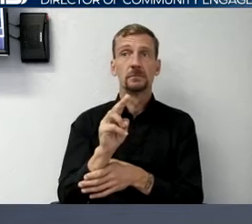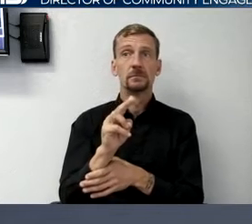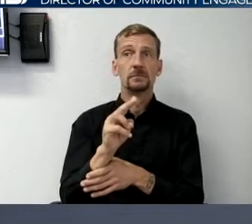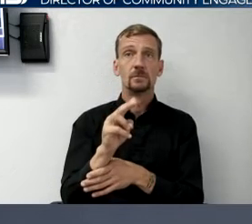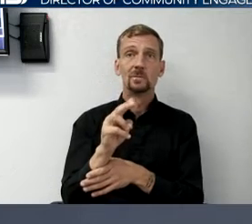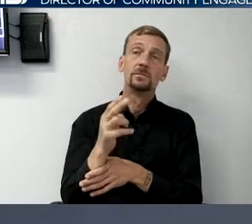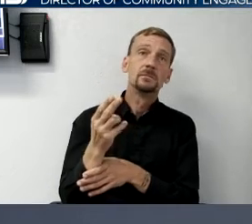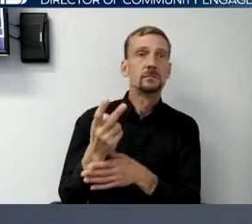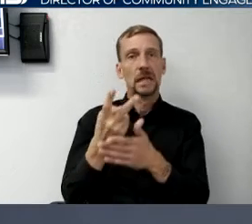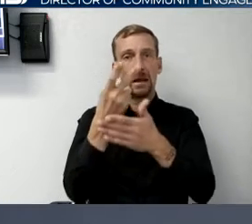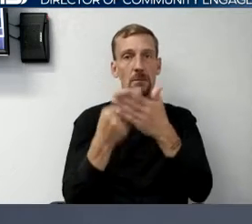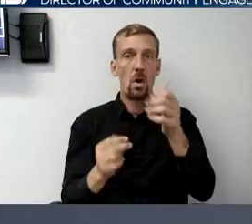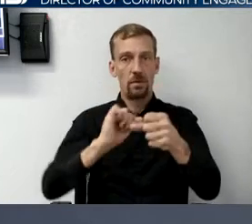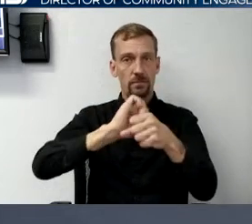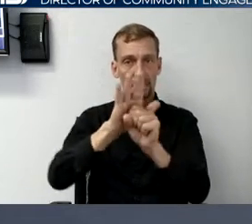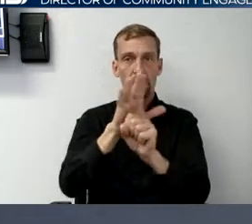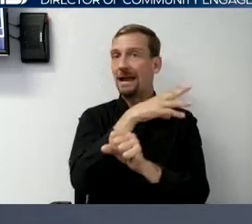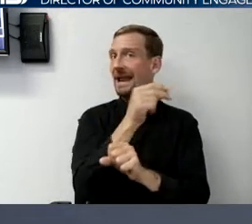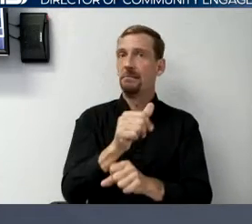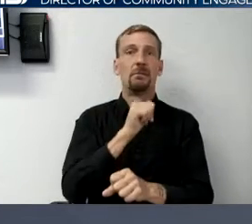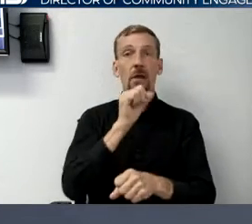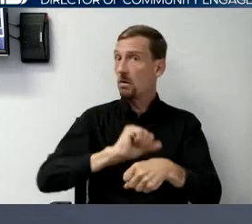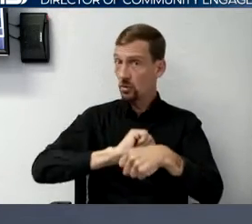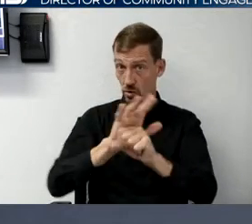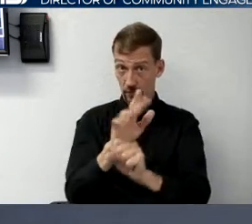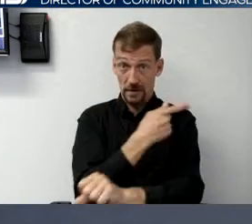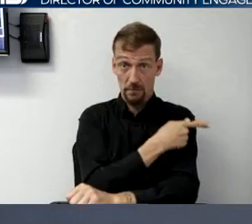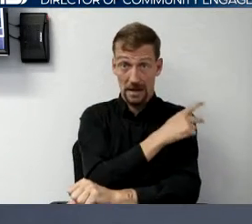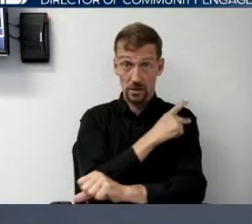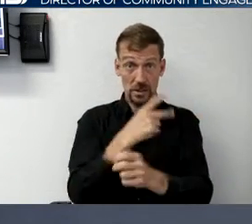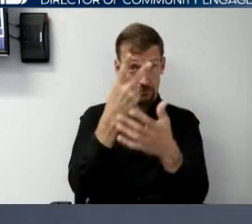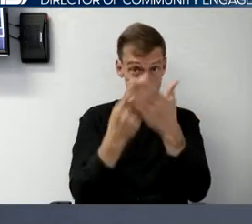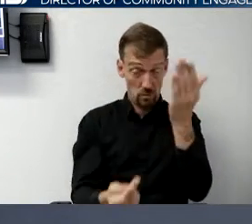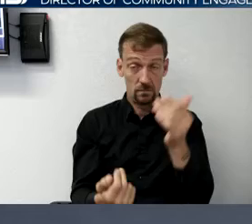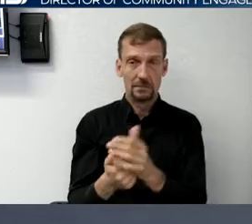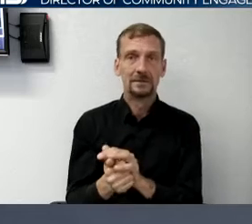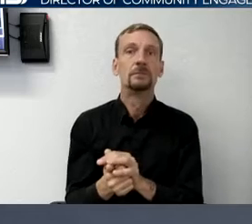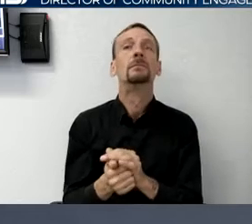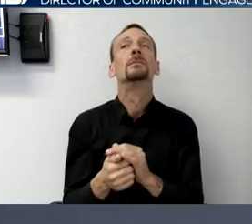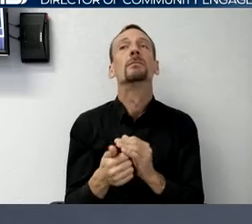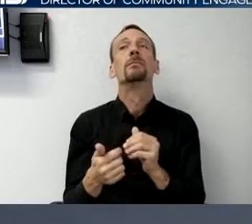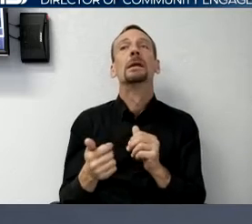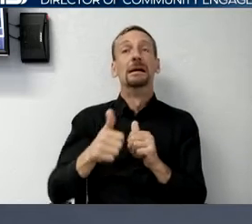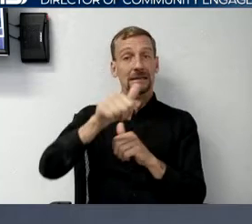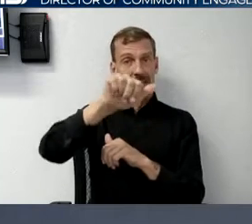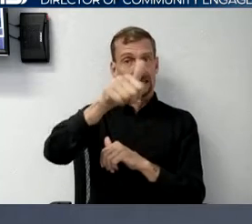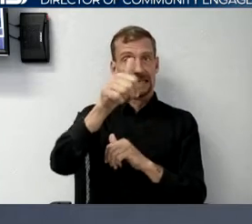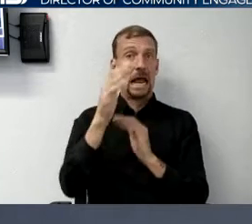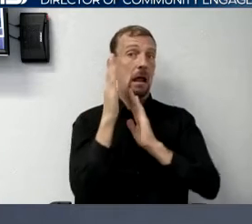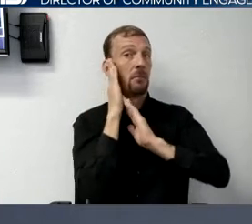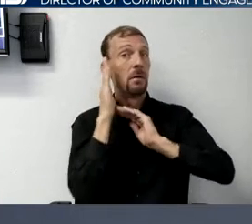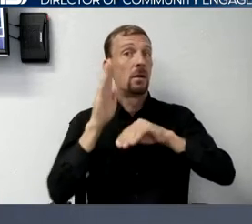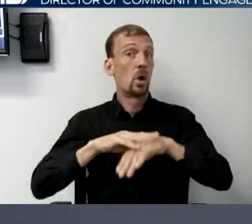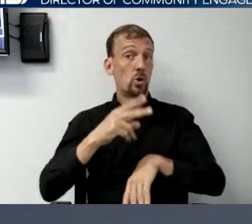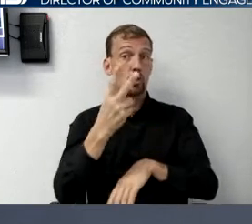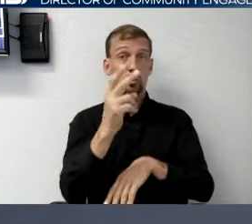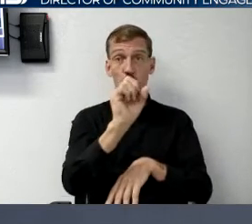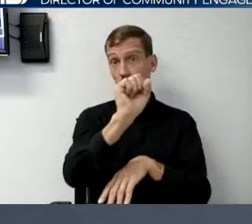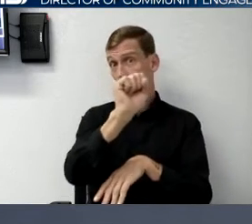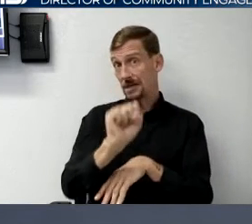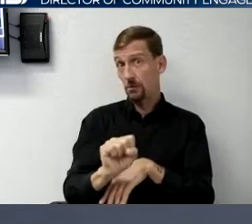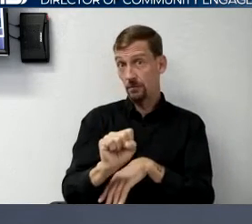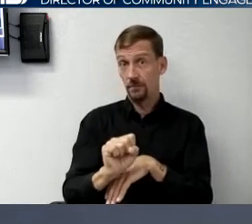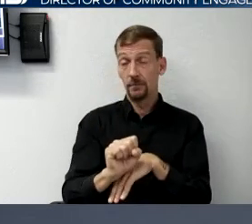And they take both COVID and non-COVID patients. And then we have 10 beds available on 2 South, which again